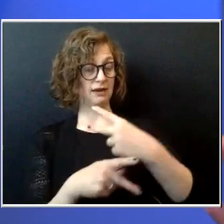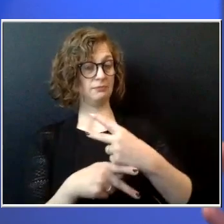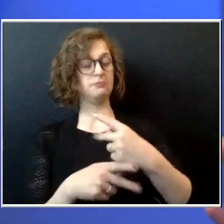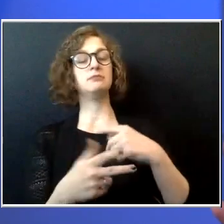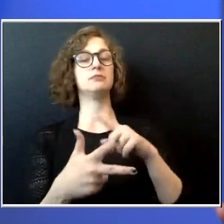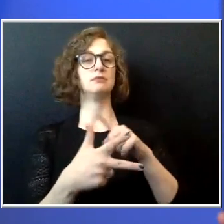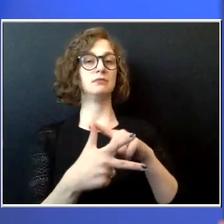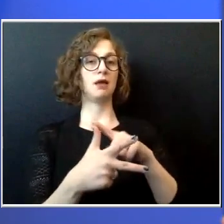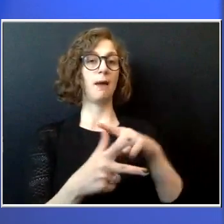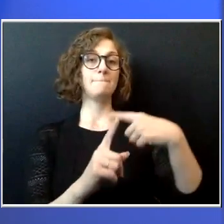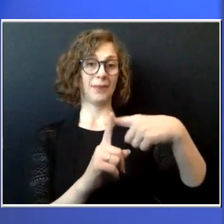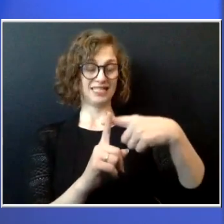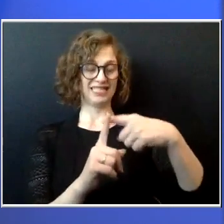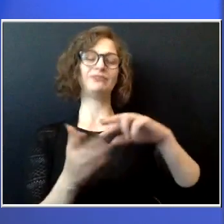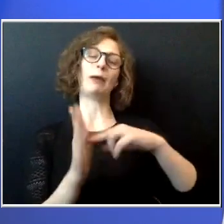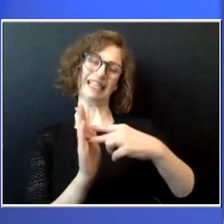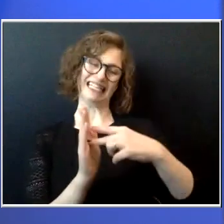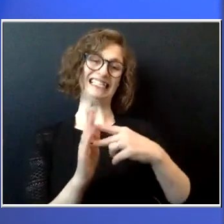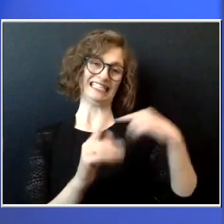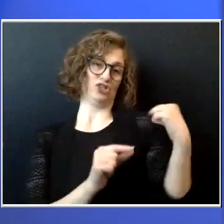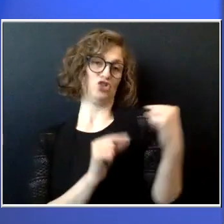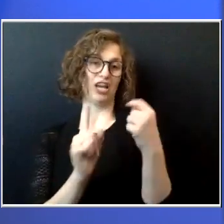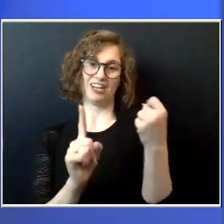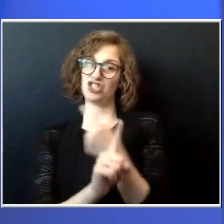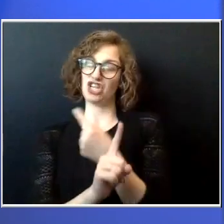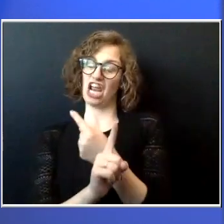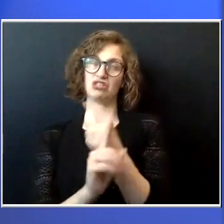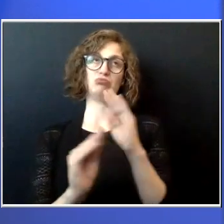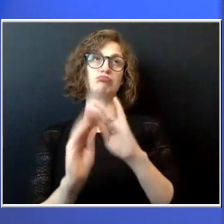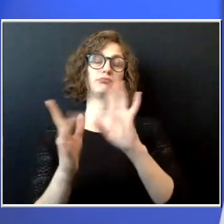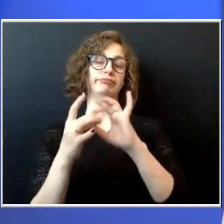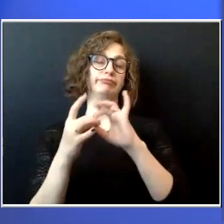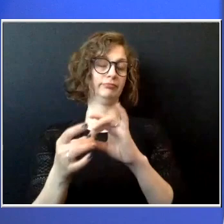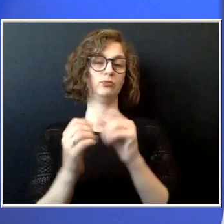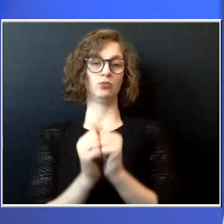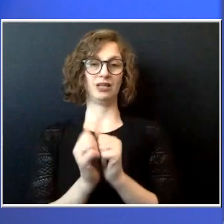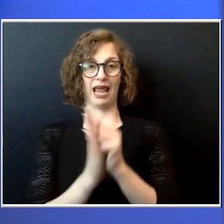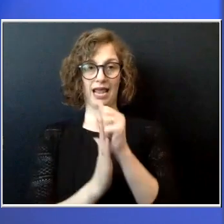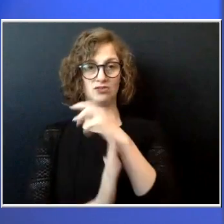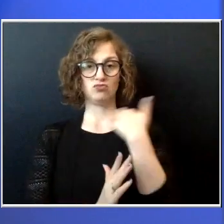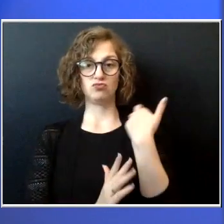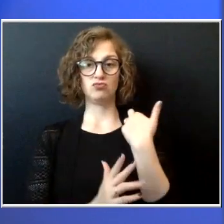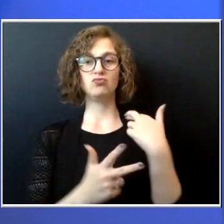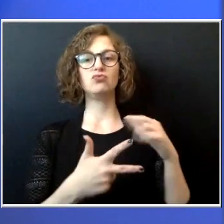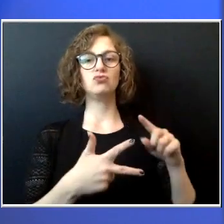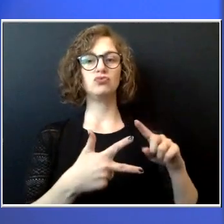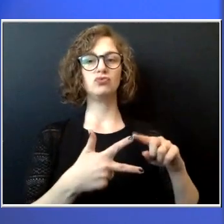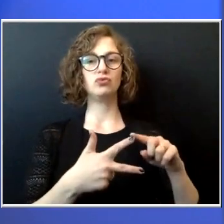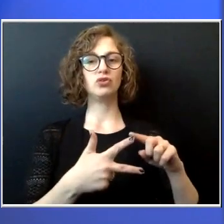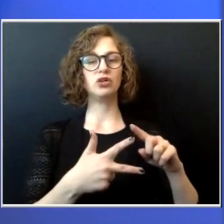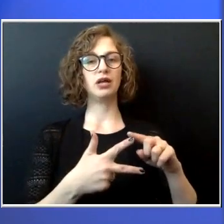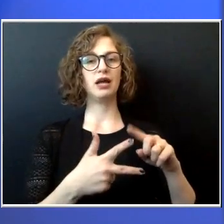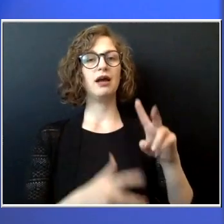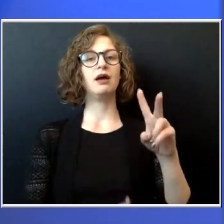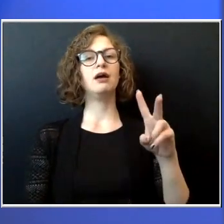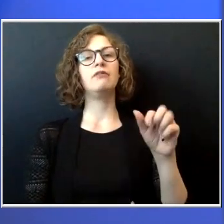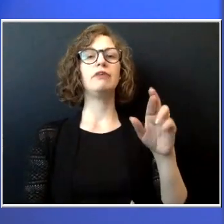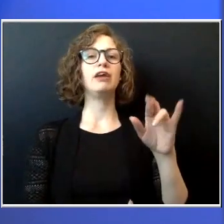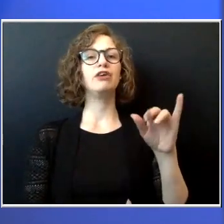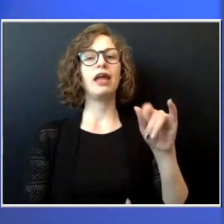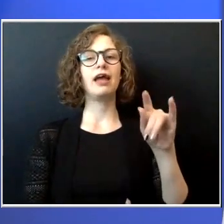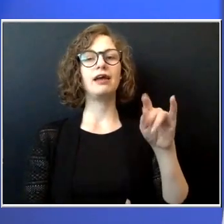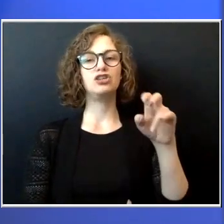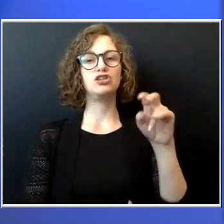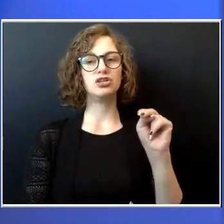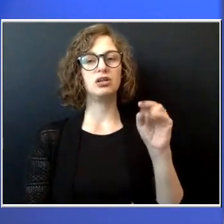clearly is associated with a risk of cancer. And then you have a medium gray result called a variation of uncertain significance, meaning